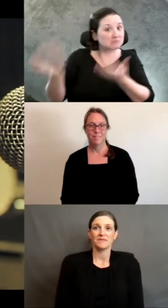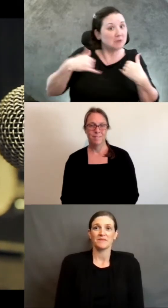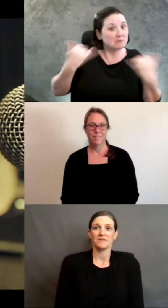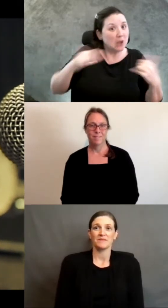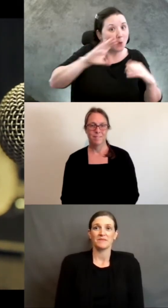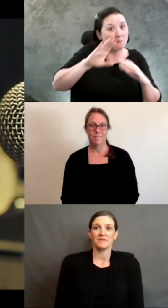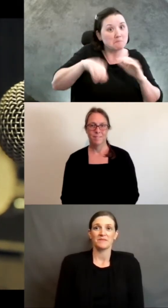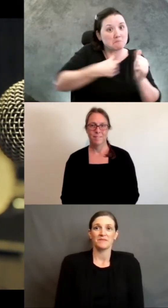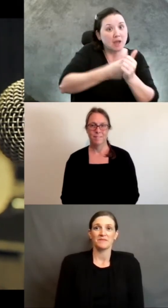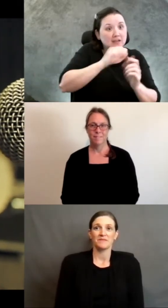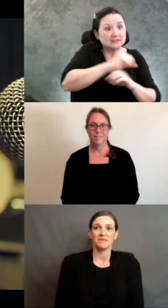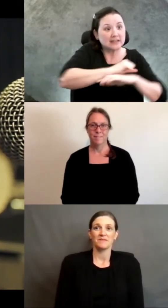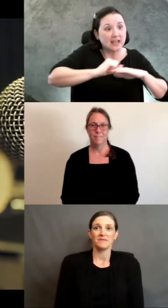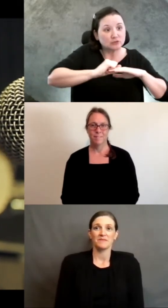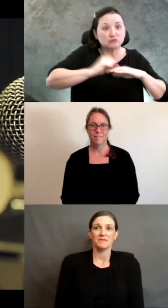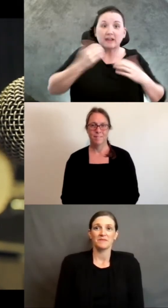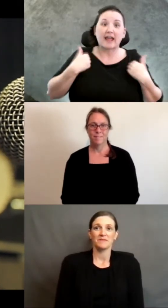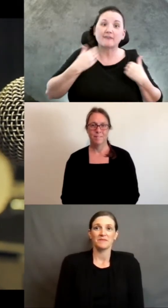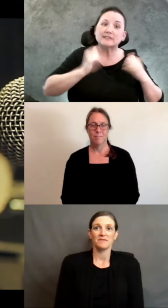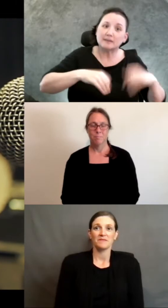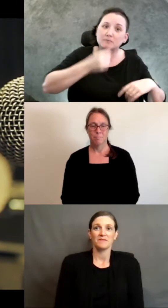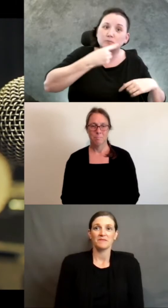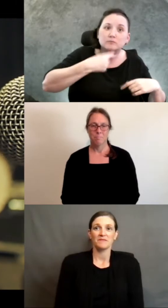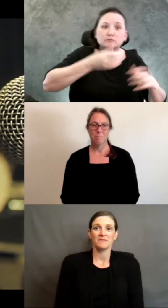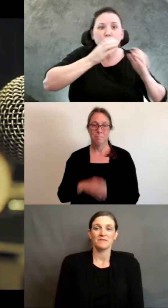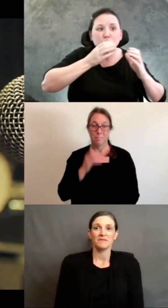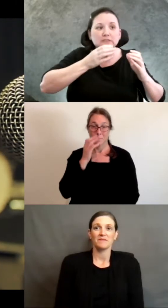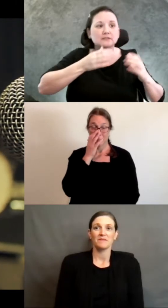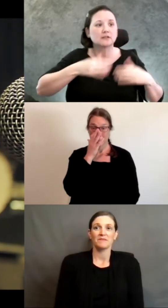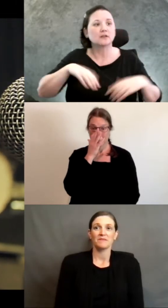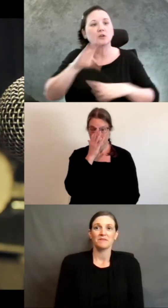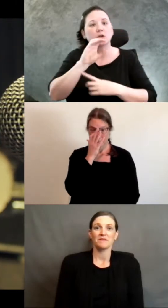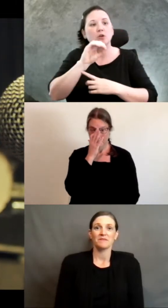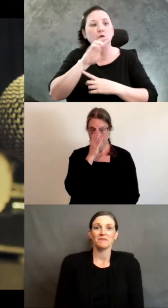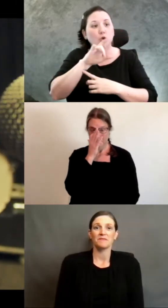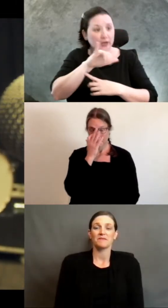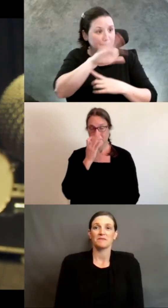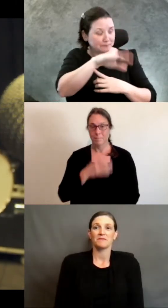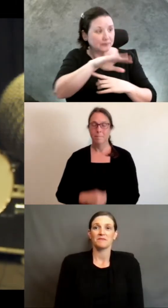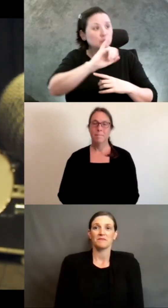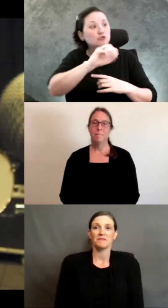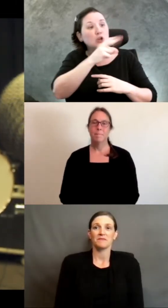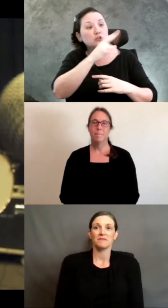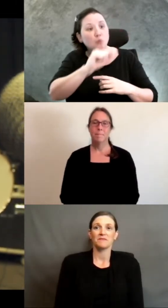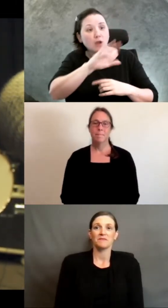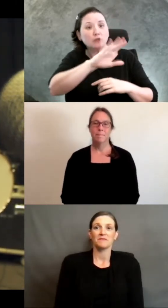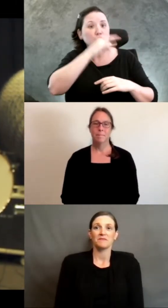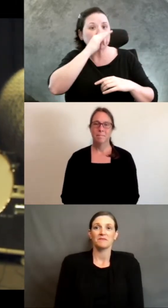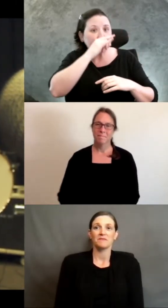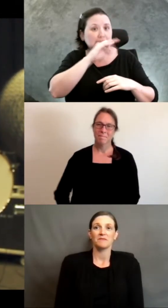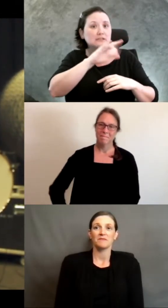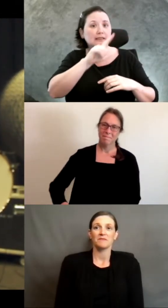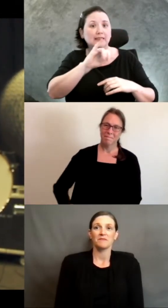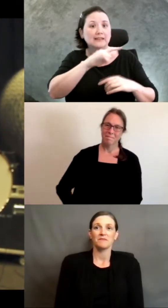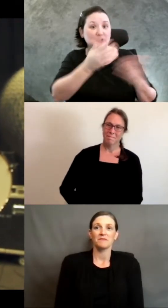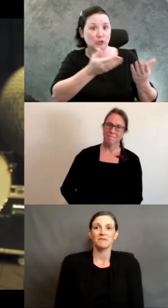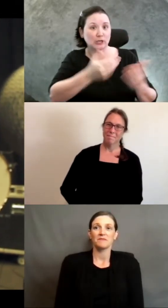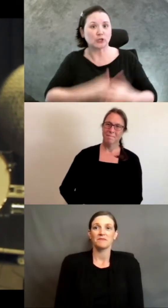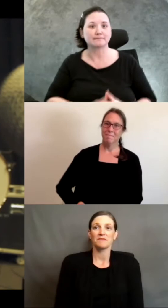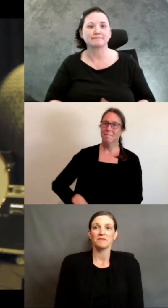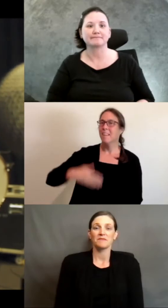some refreshments. Corey, Joshua, Liz, and your kids are here. Thanks, Josie. Thank